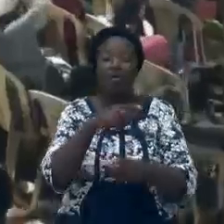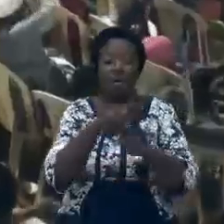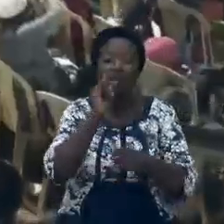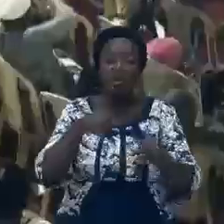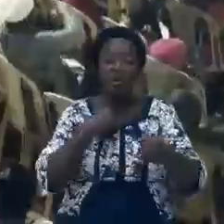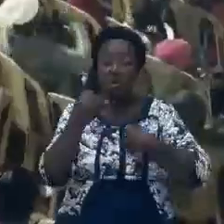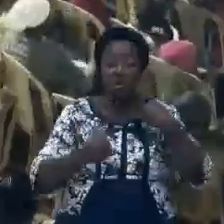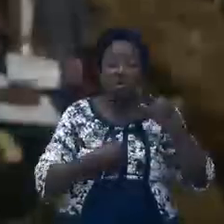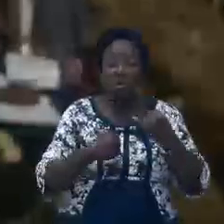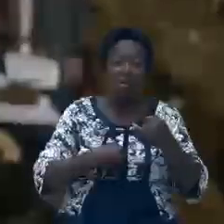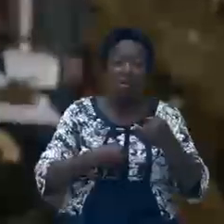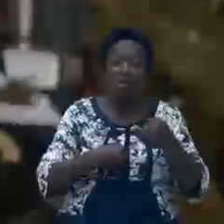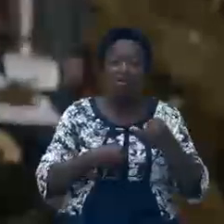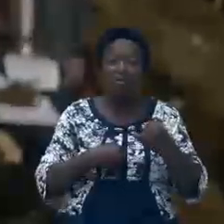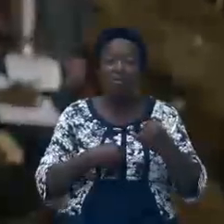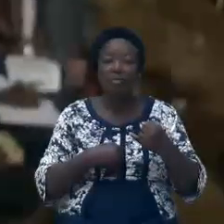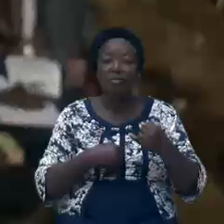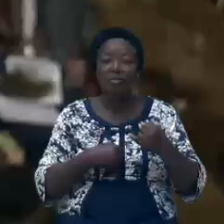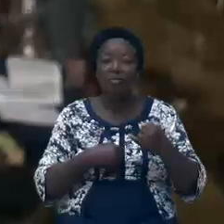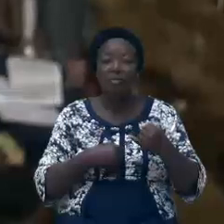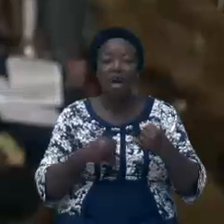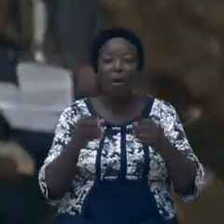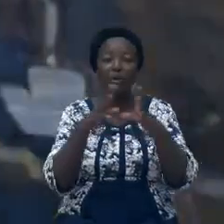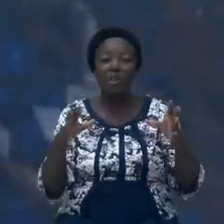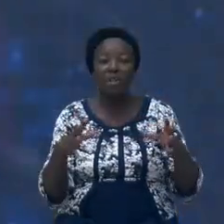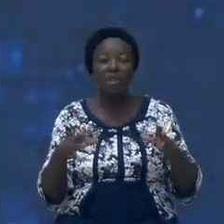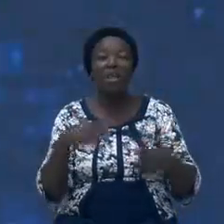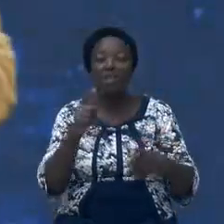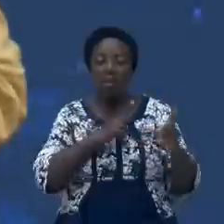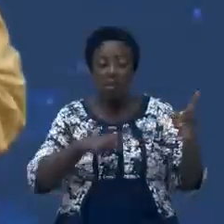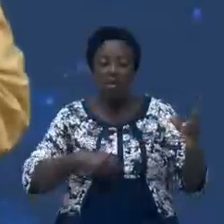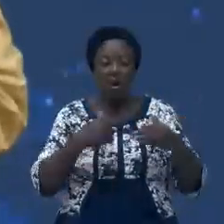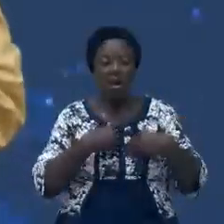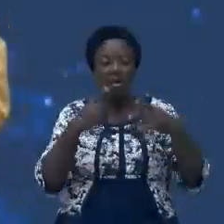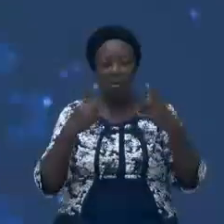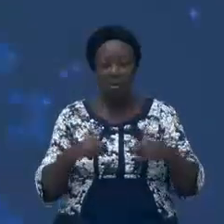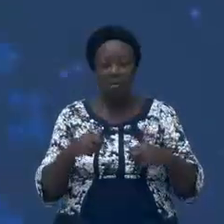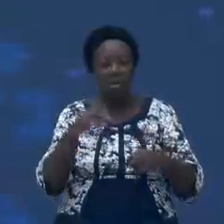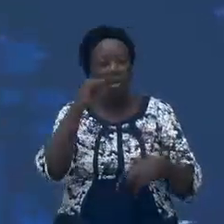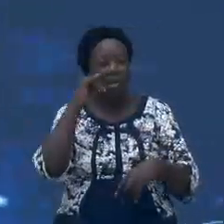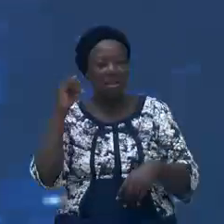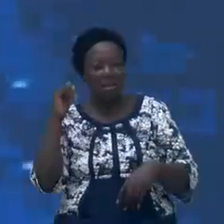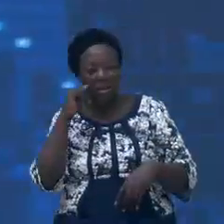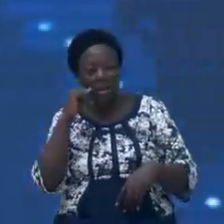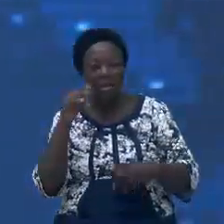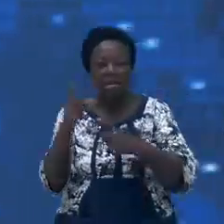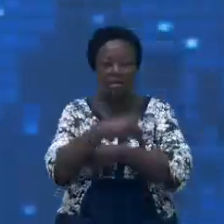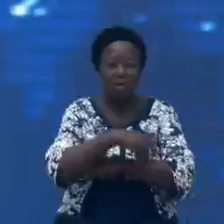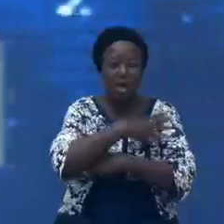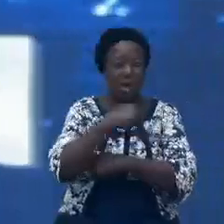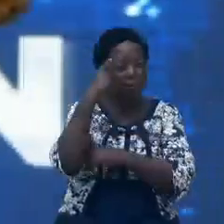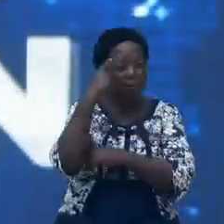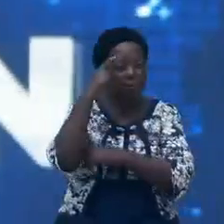deliverance? This day, when is your joy unspeakable? The Lord has